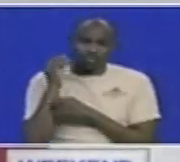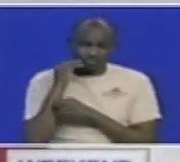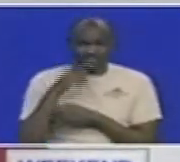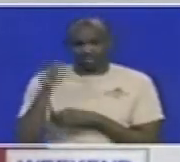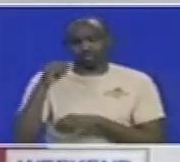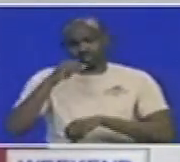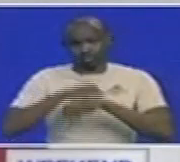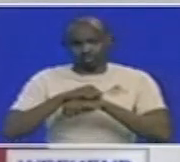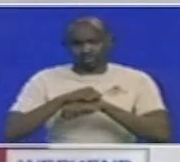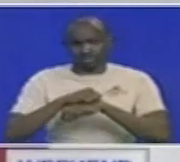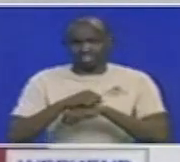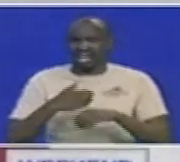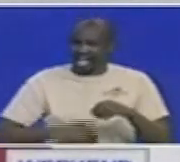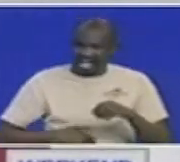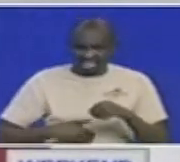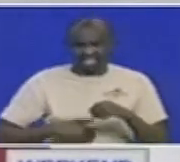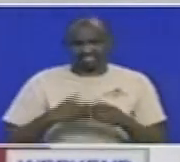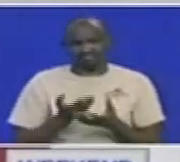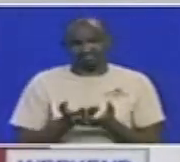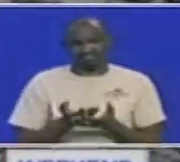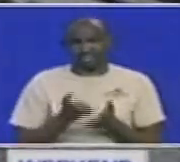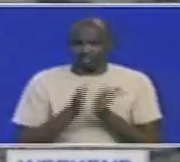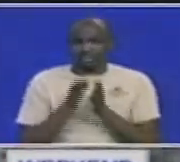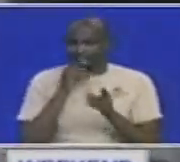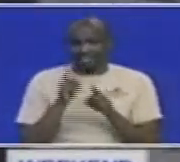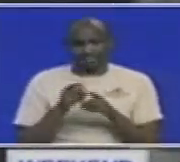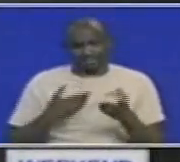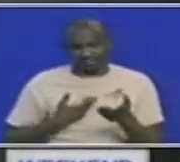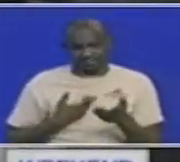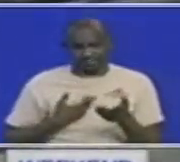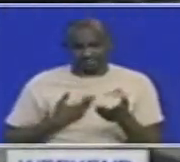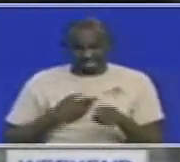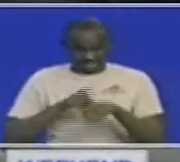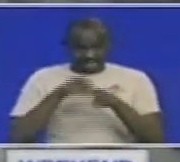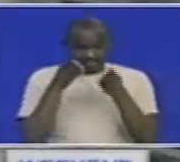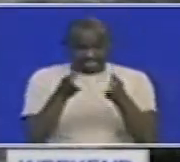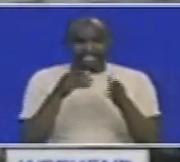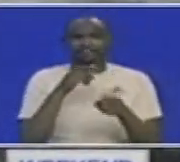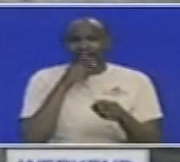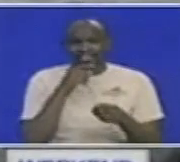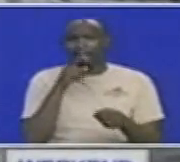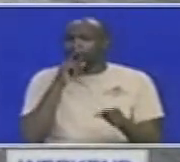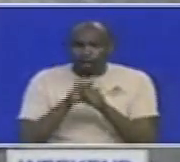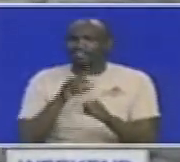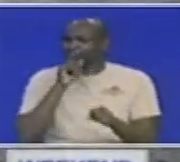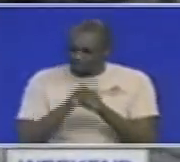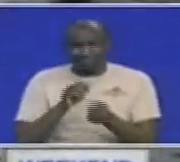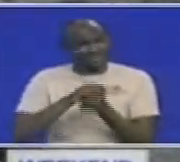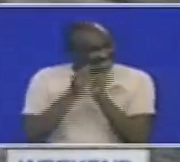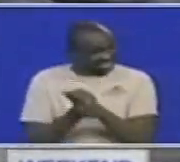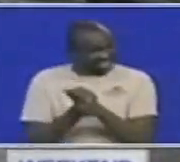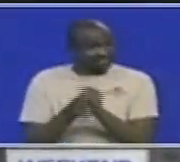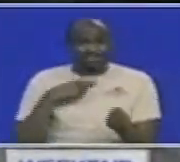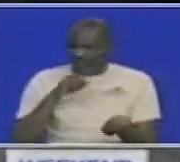school hungry with my brother. All this time, his father kept promising that he would become a better man, but